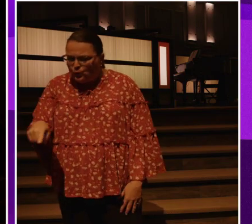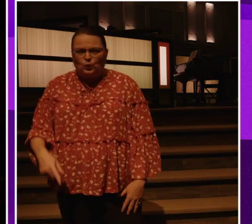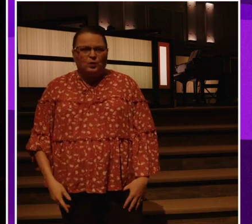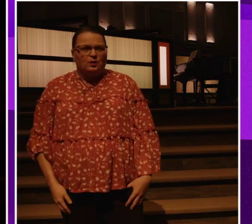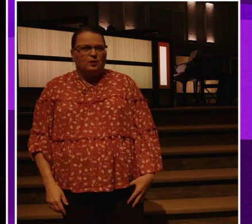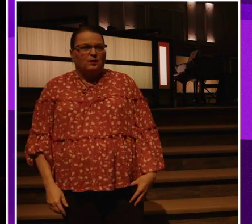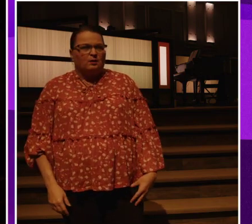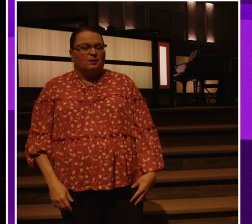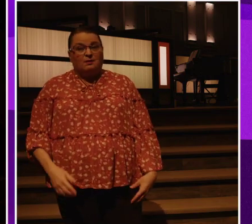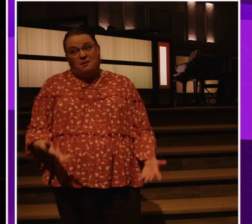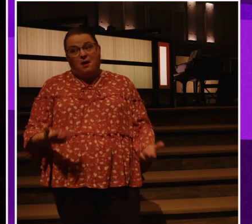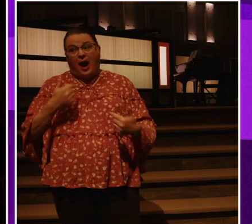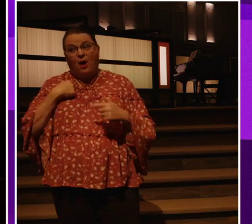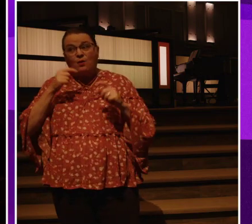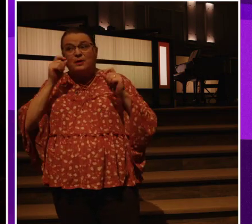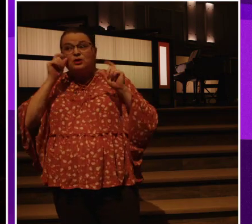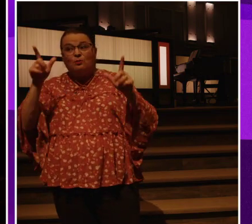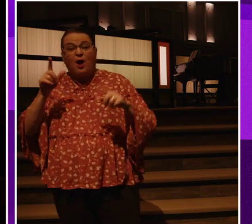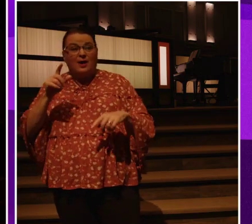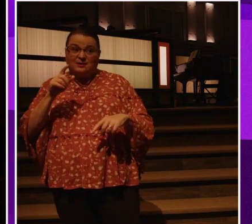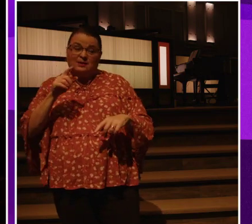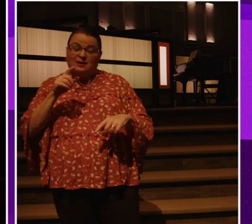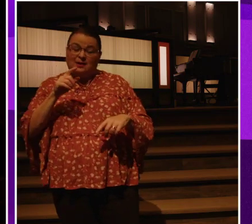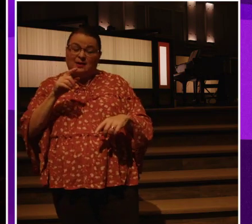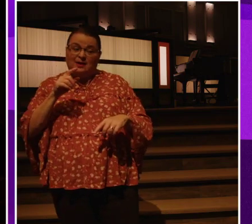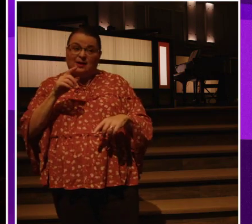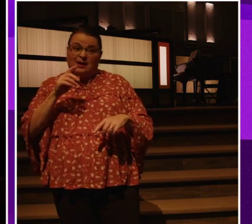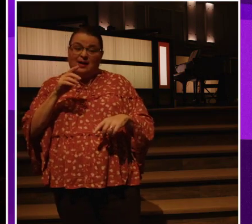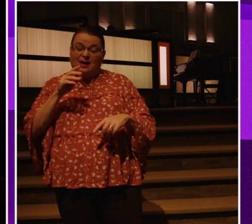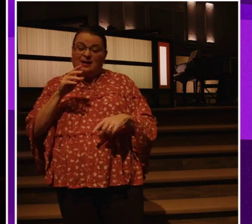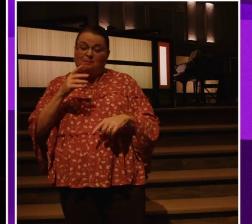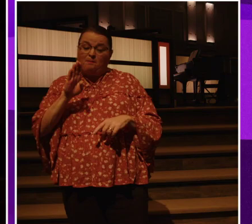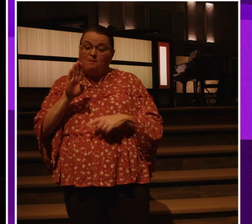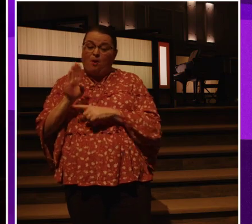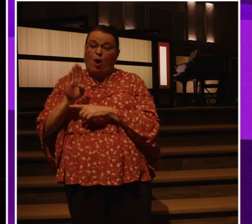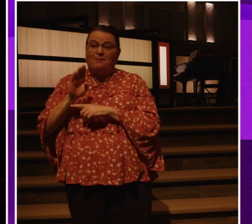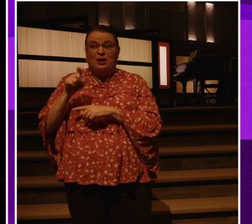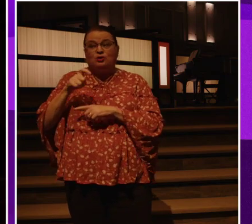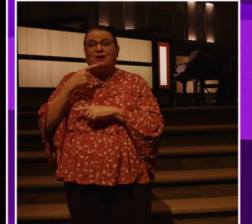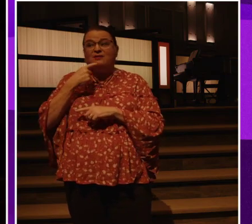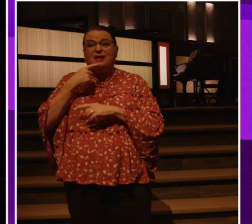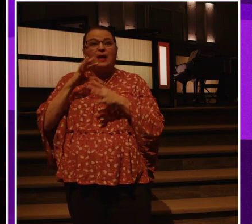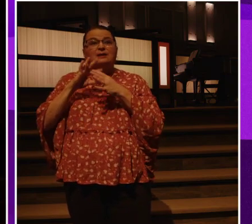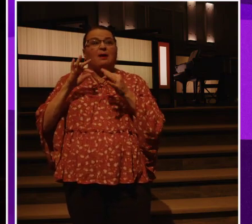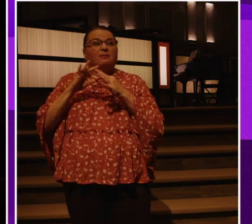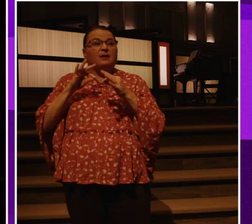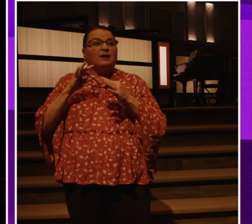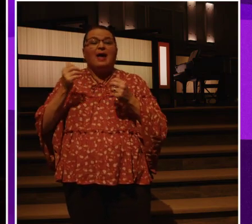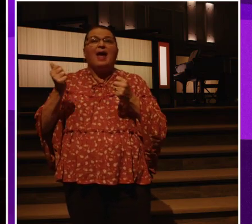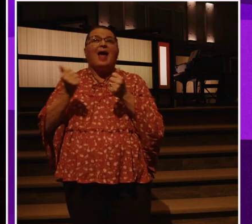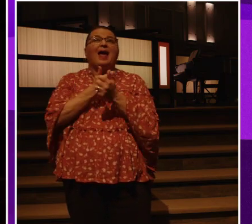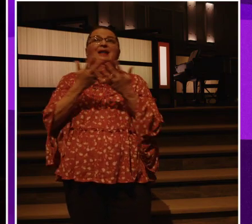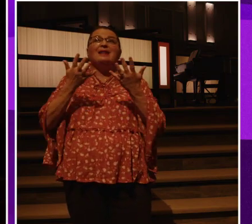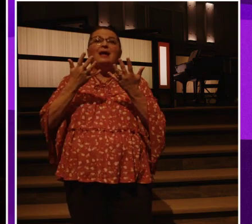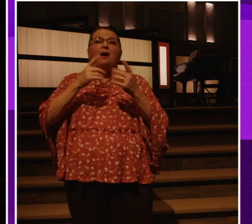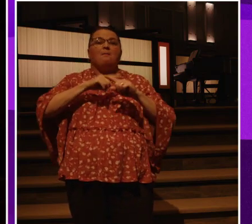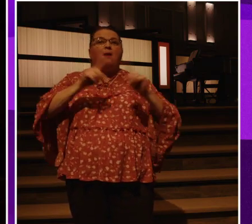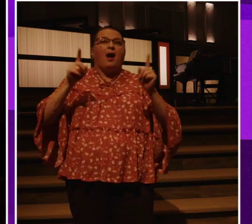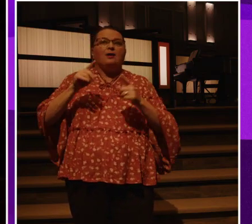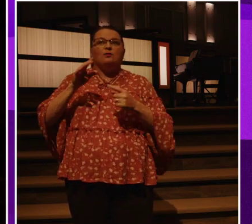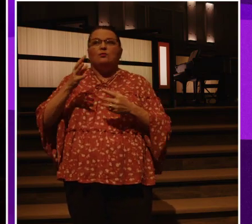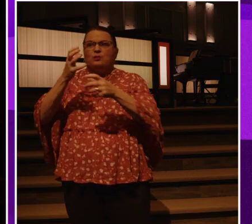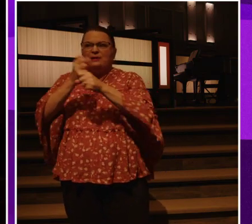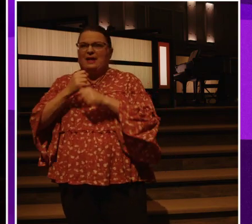have been surprised if Bartimaeus had have said anything but that I might receive my sight. What else does